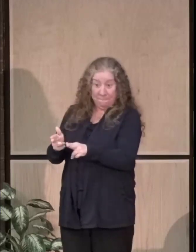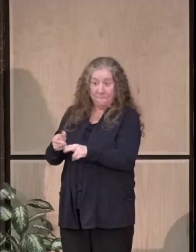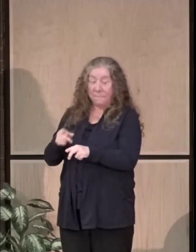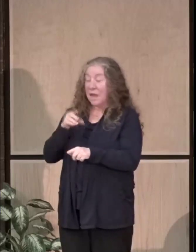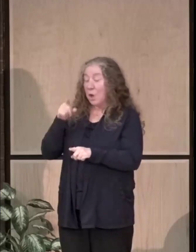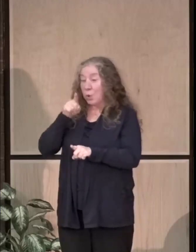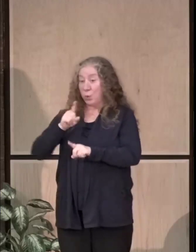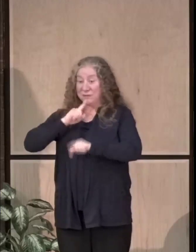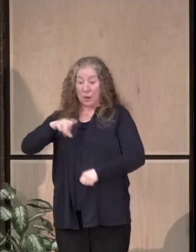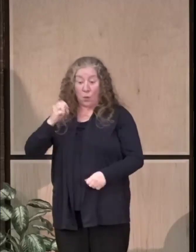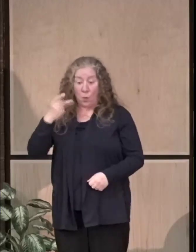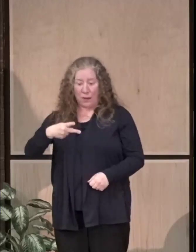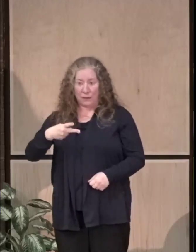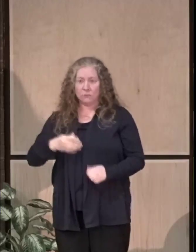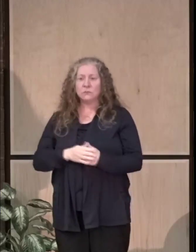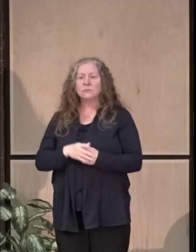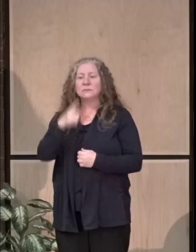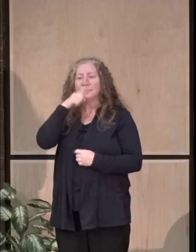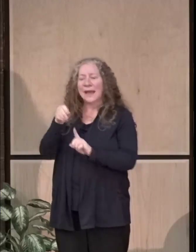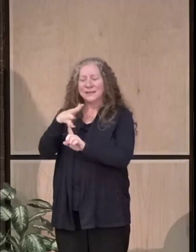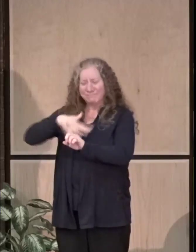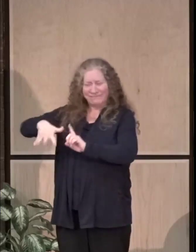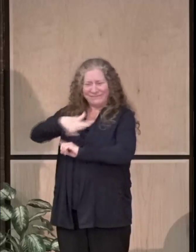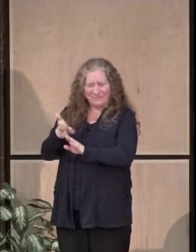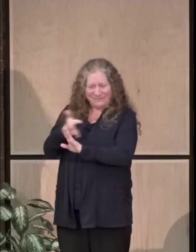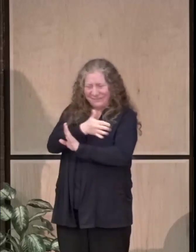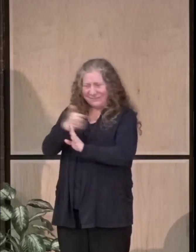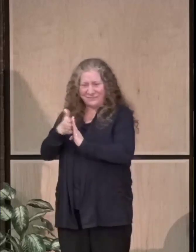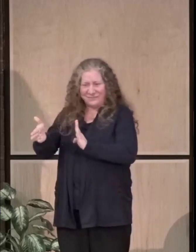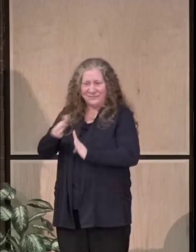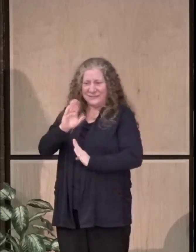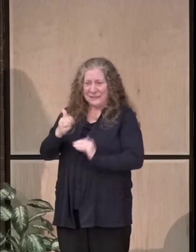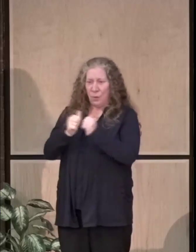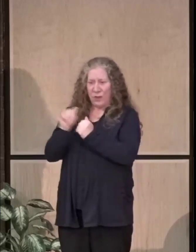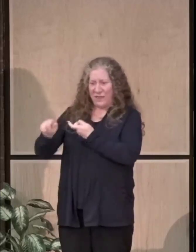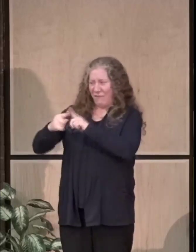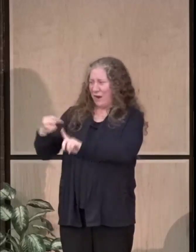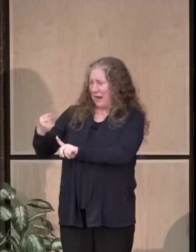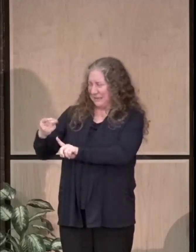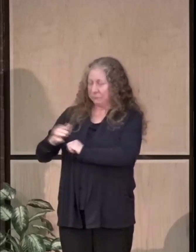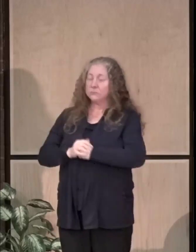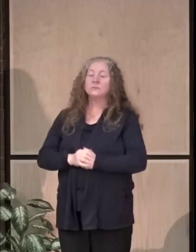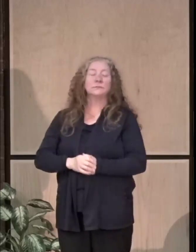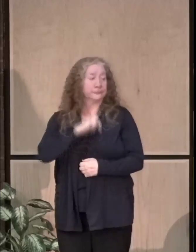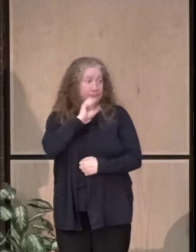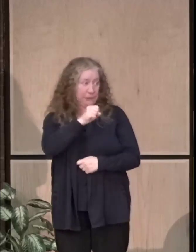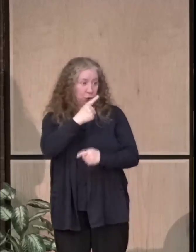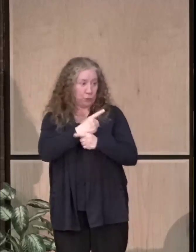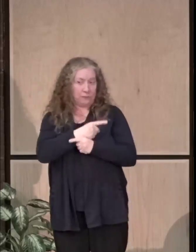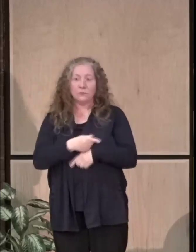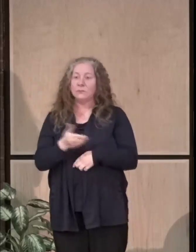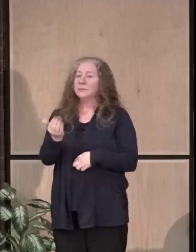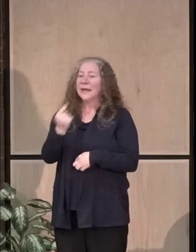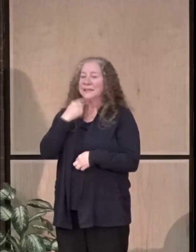Can you give us some context? This is a conversation you had with Hodgson, right? It is. Okay, so tell us about